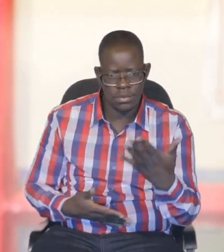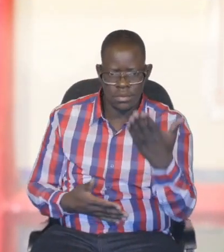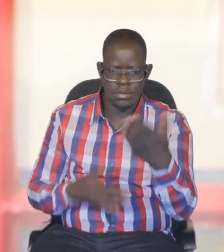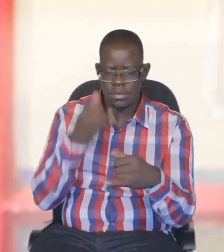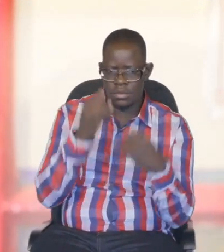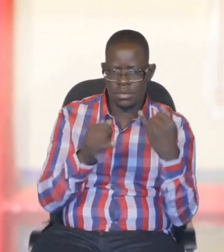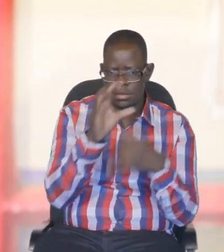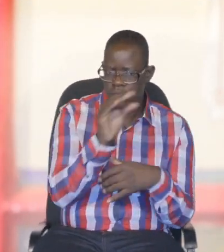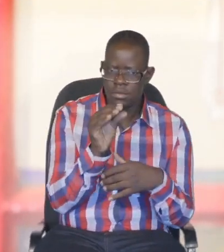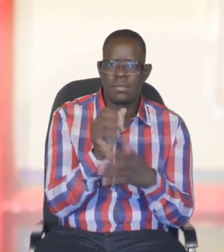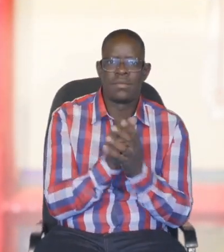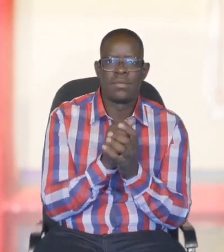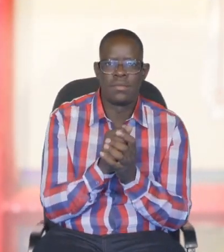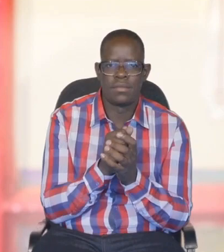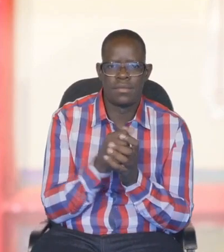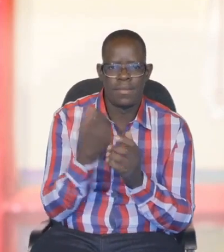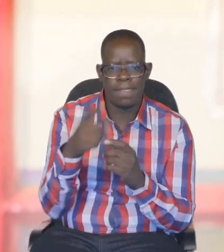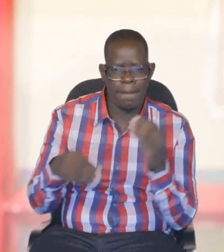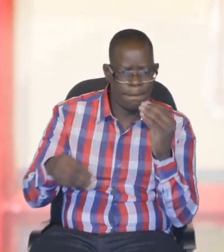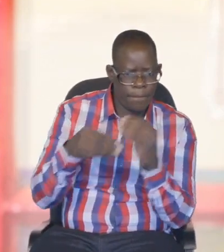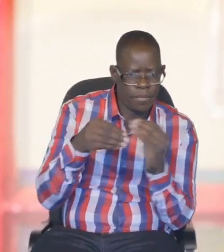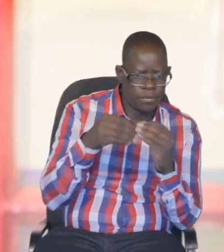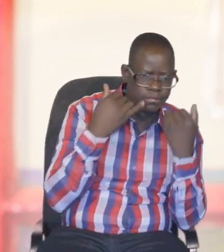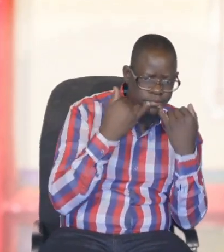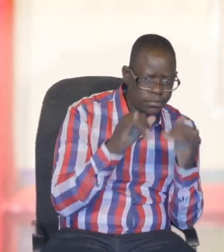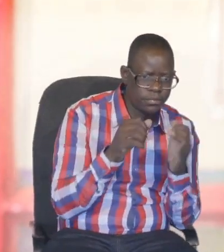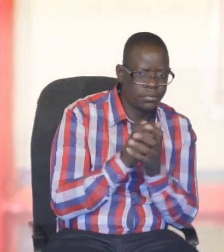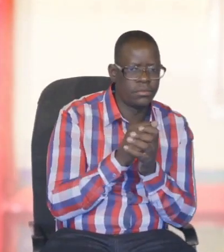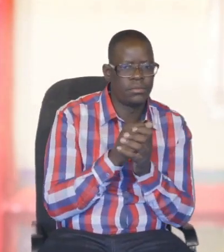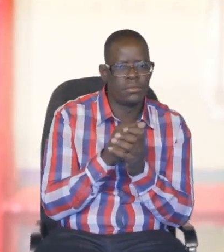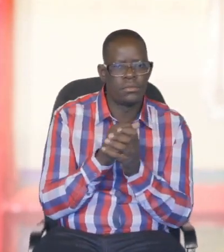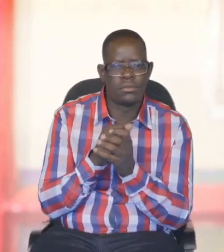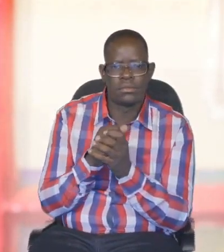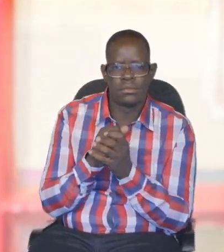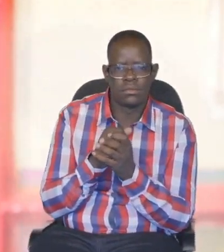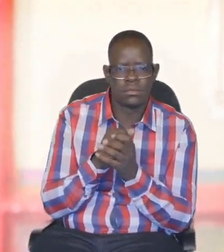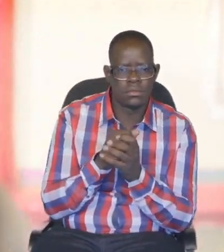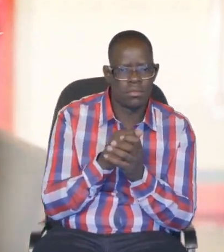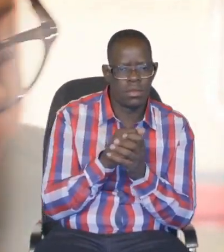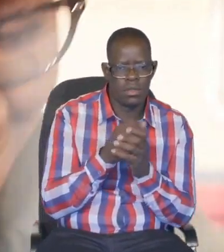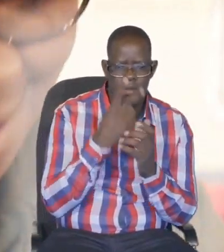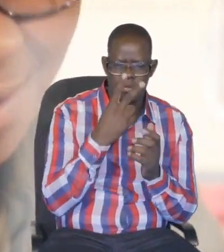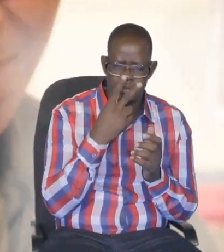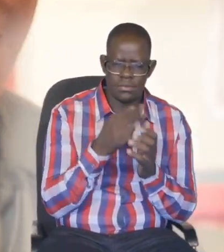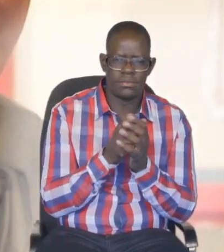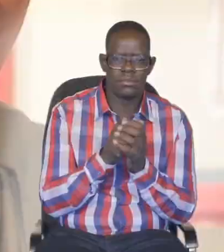the month to keep up to date with all the transactions of my debtors and their amounts. Here it